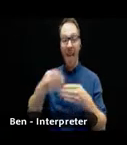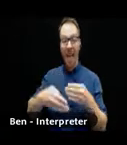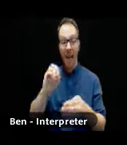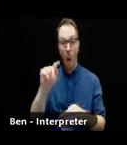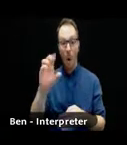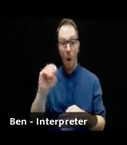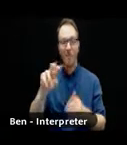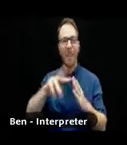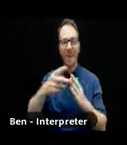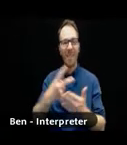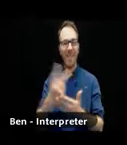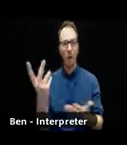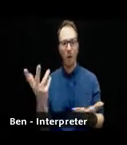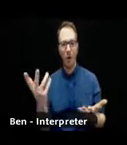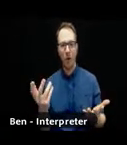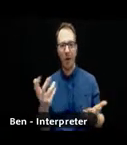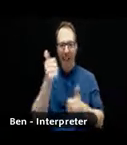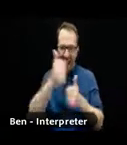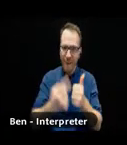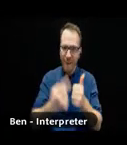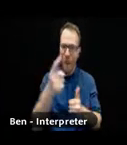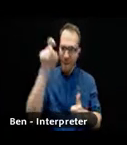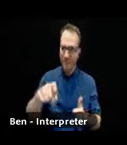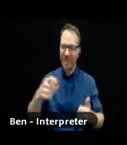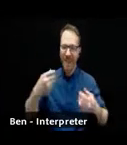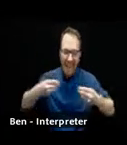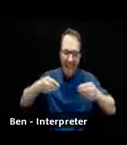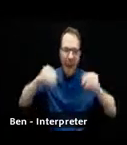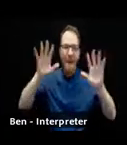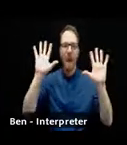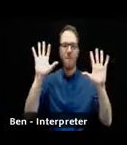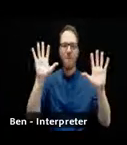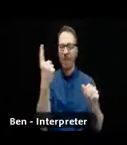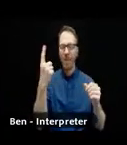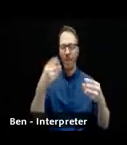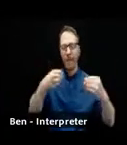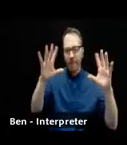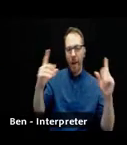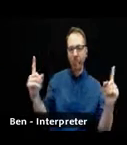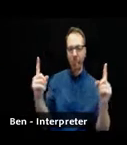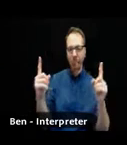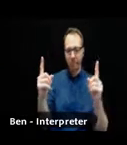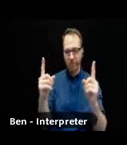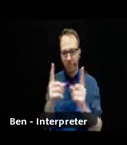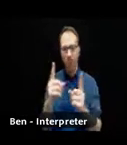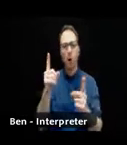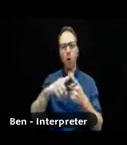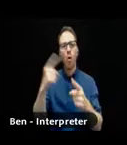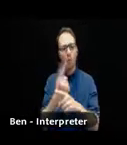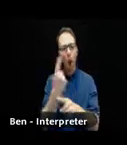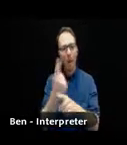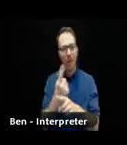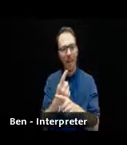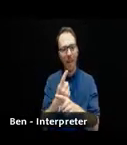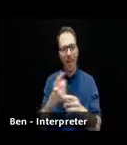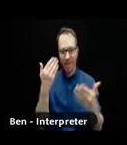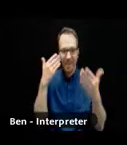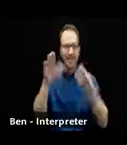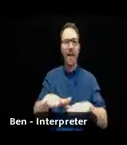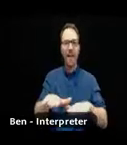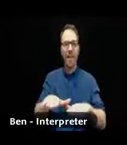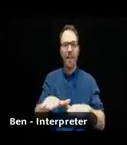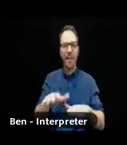failure. Everybody has to give up a whole lot in order to properly and quickly drive a settlement